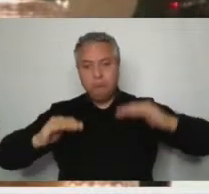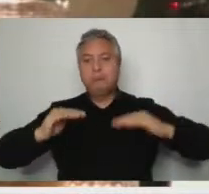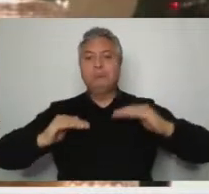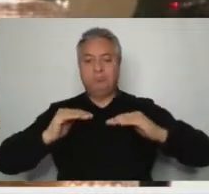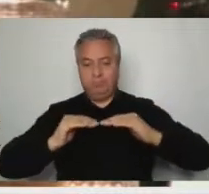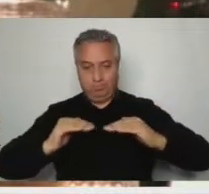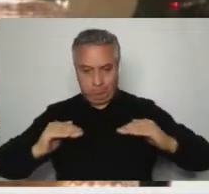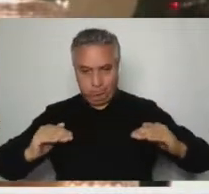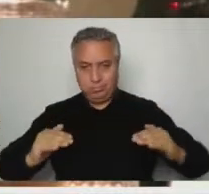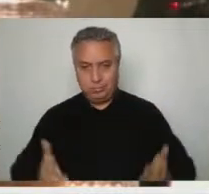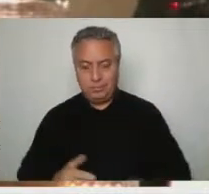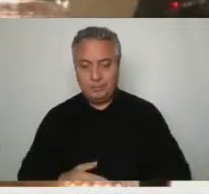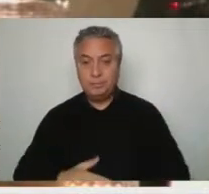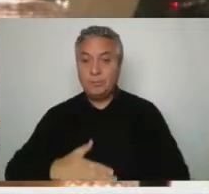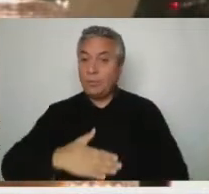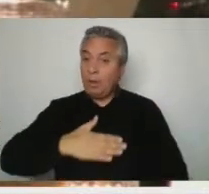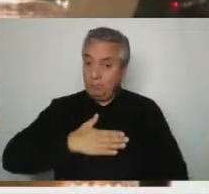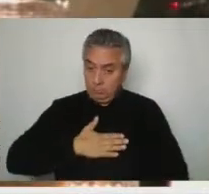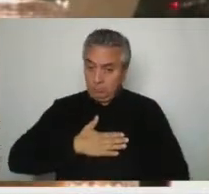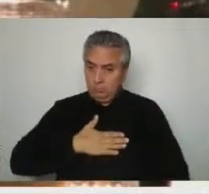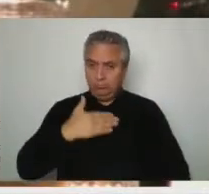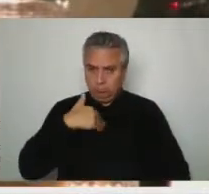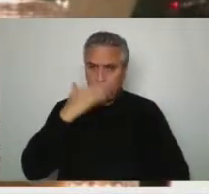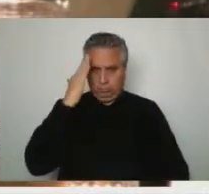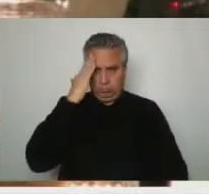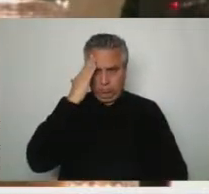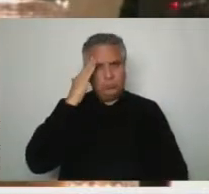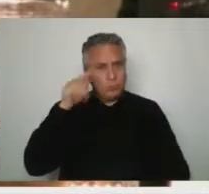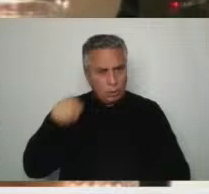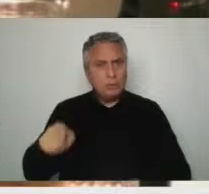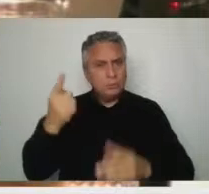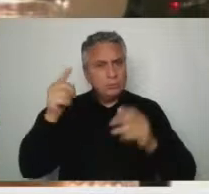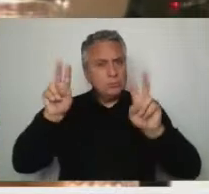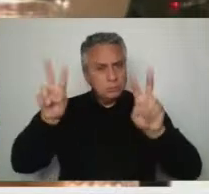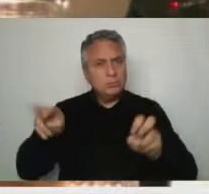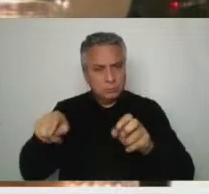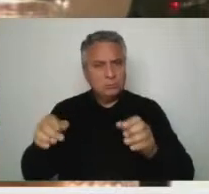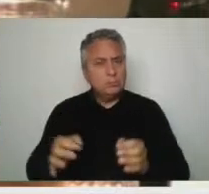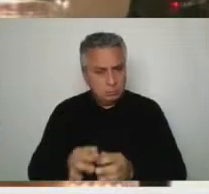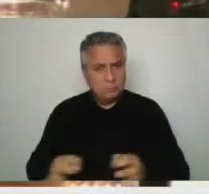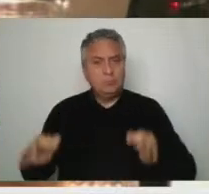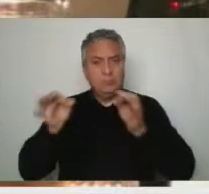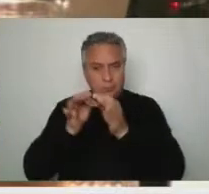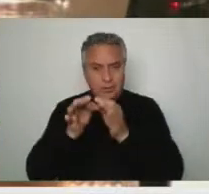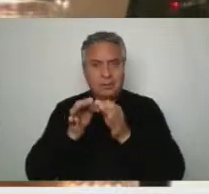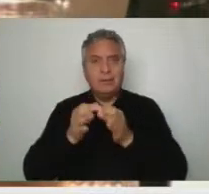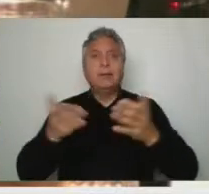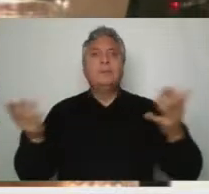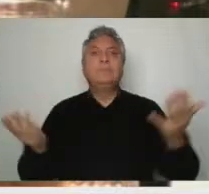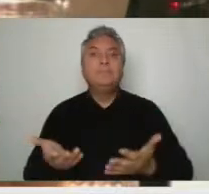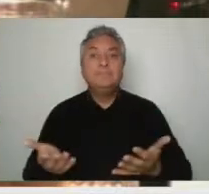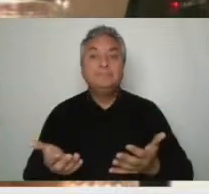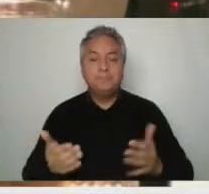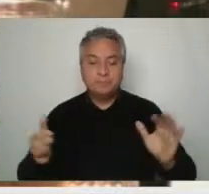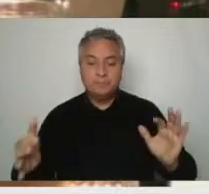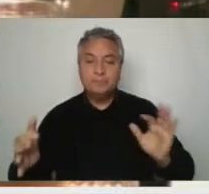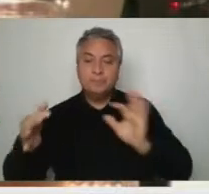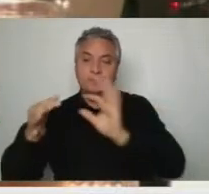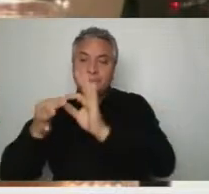We also heard about the very important things that have to do with power.